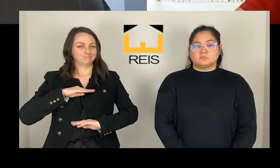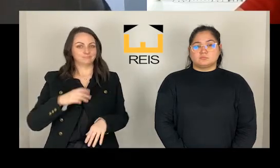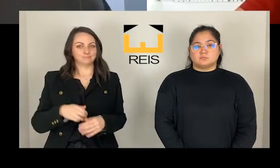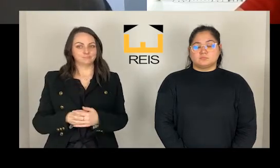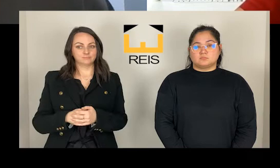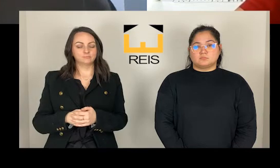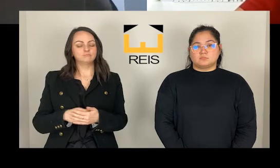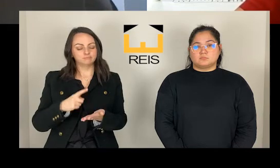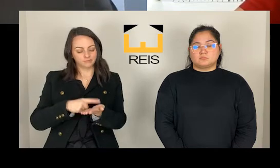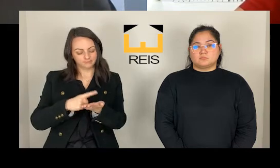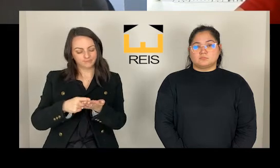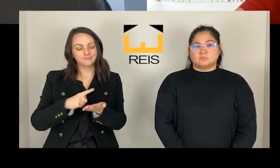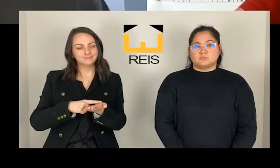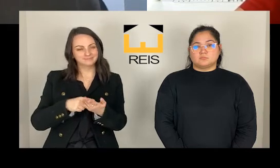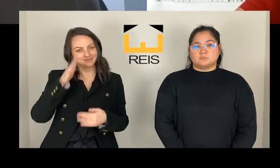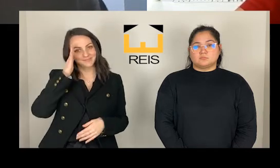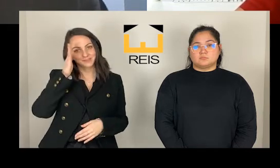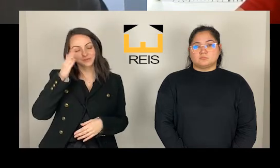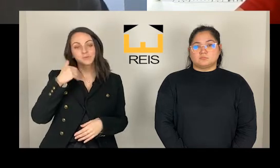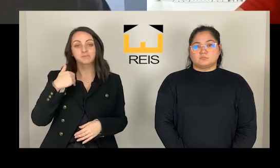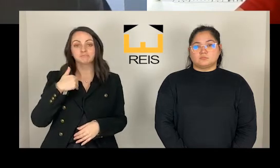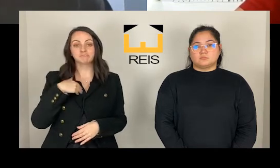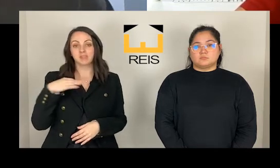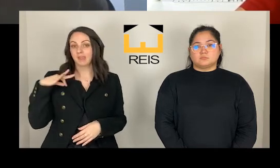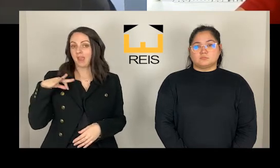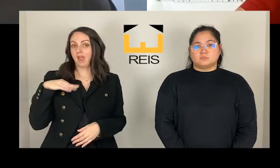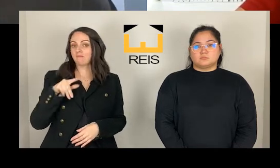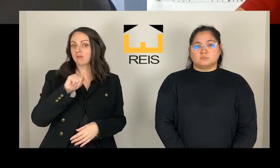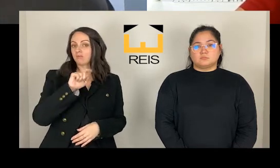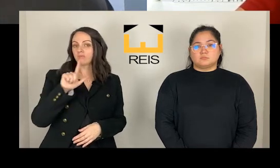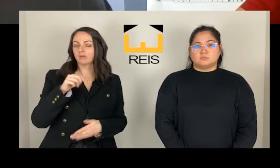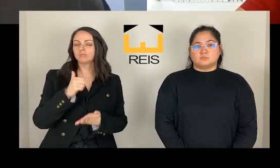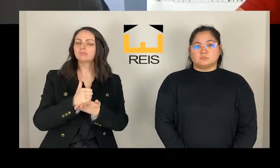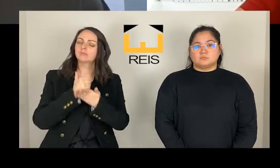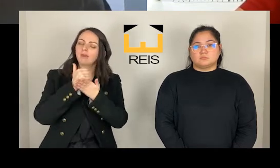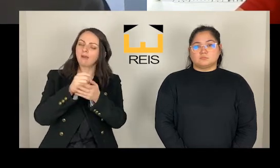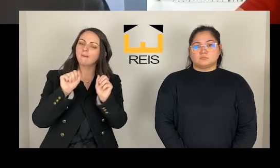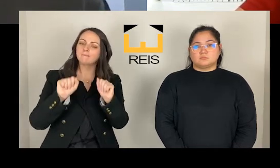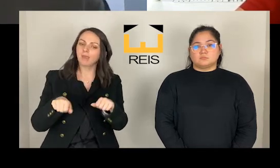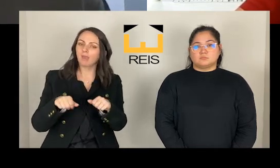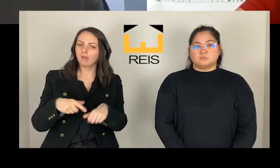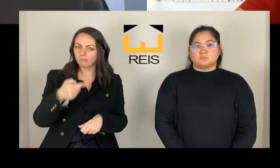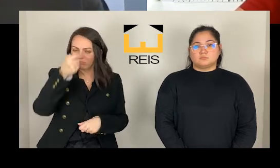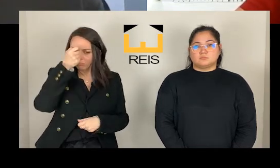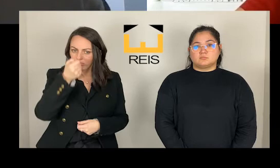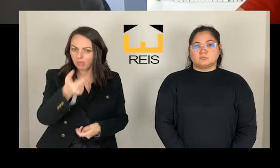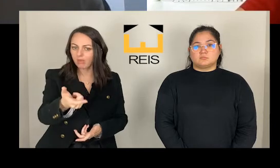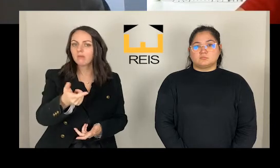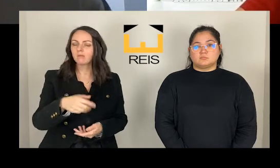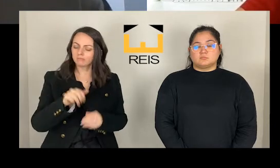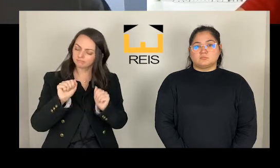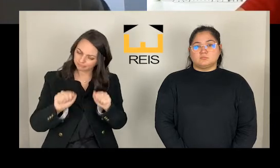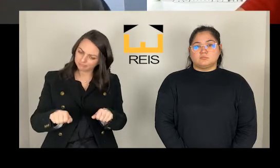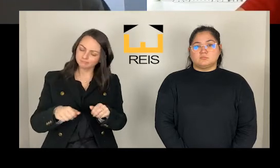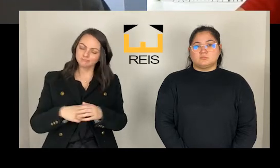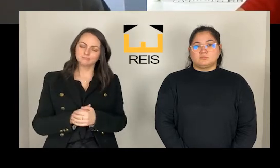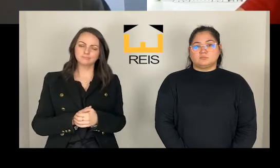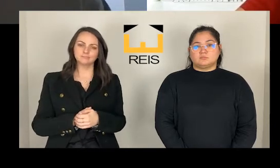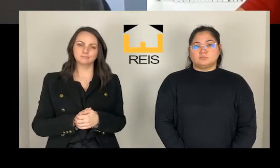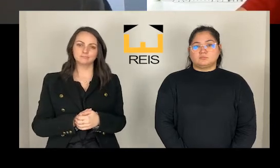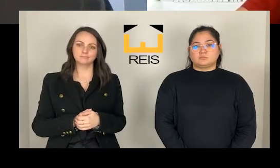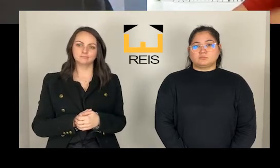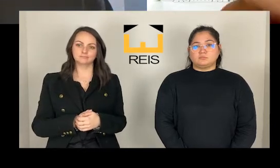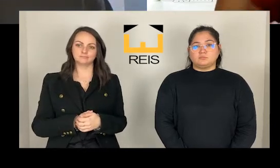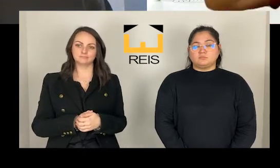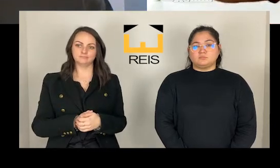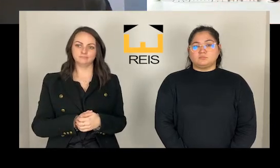something we will discuss. I have a credit tool and I can go over some things and make suggestions on